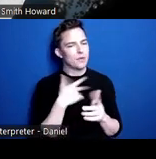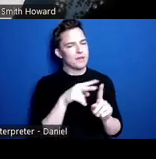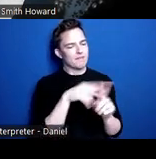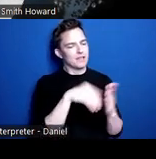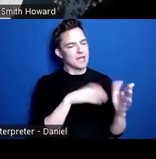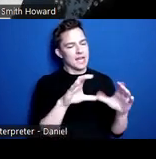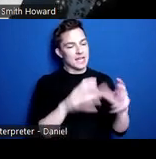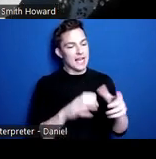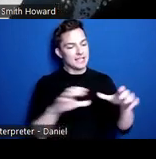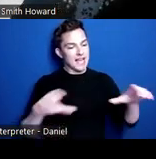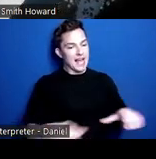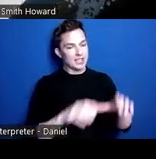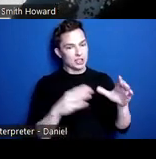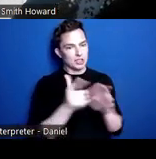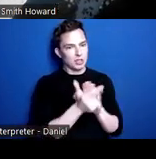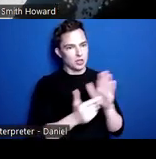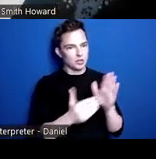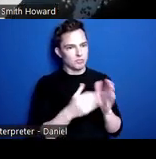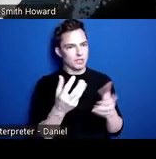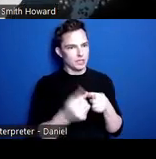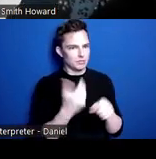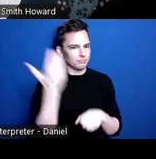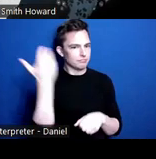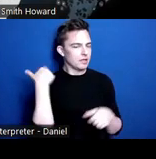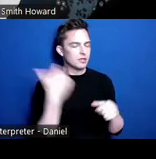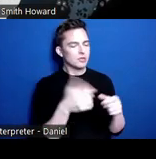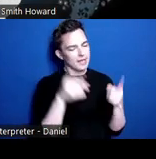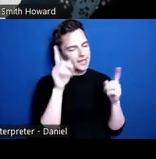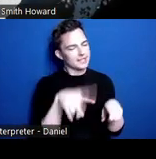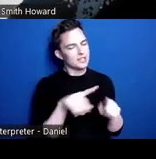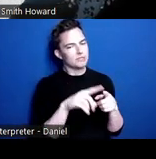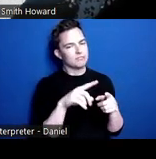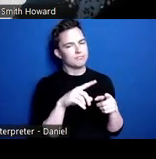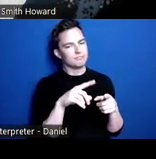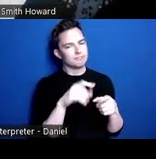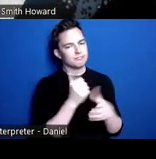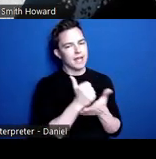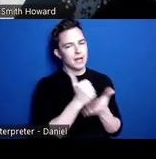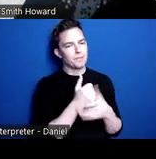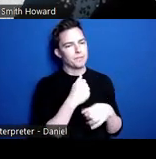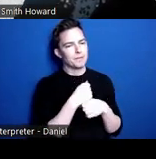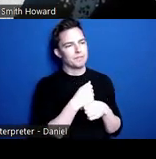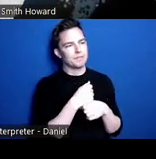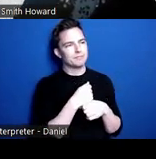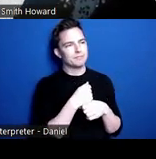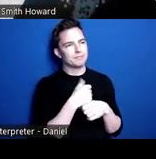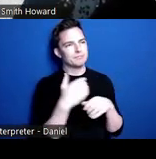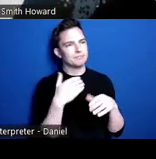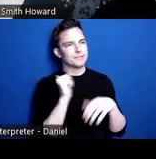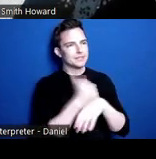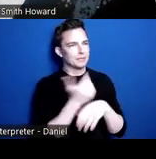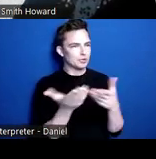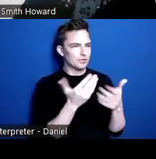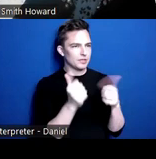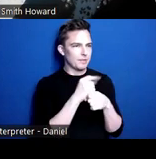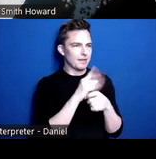action lawsuit many years ago, the RC consent decree that helped to get the services individualized, but